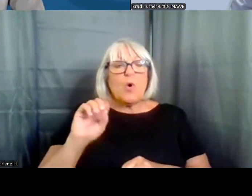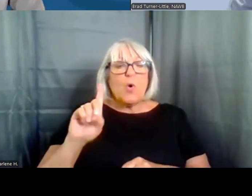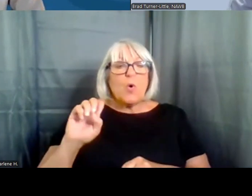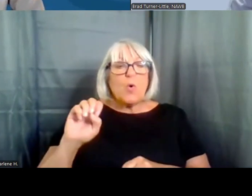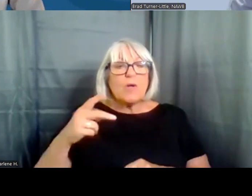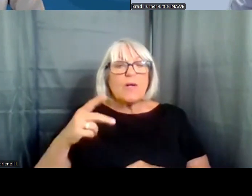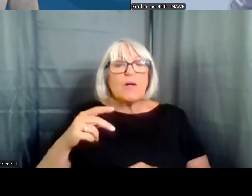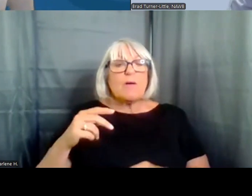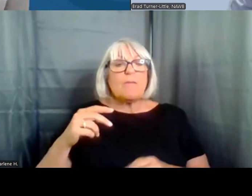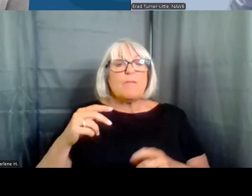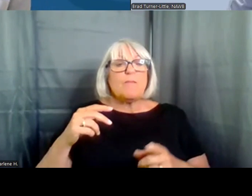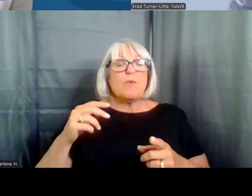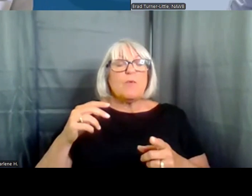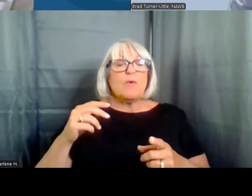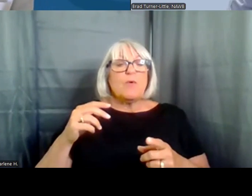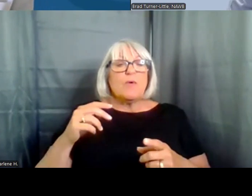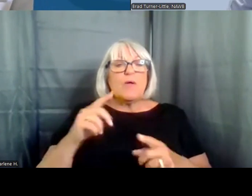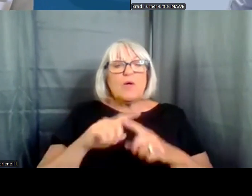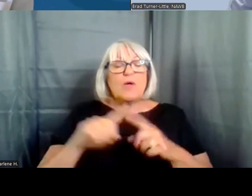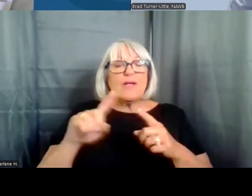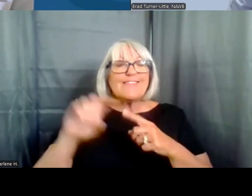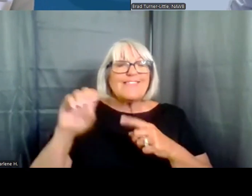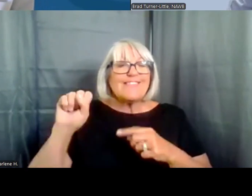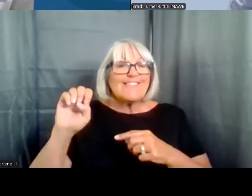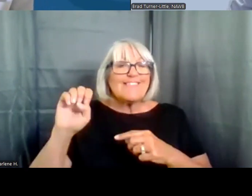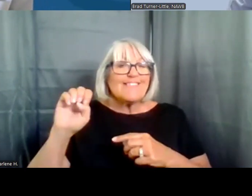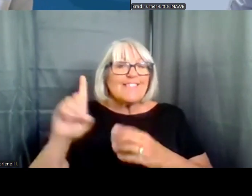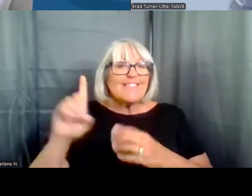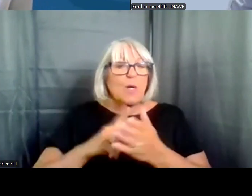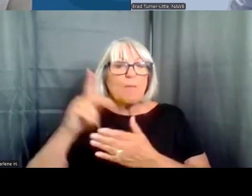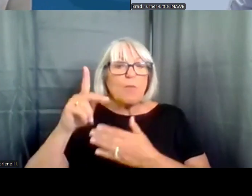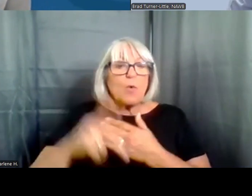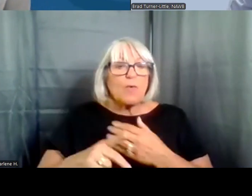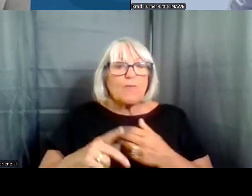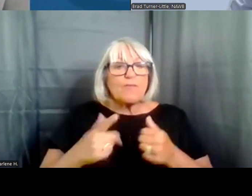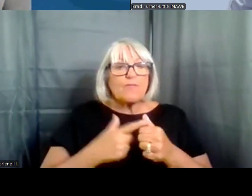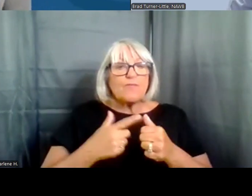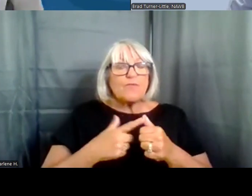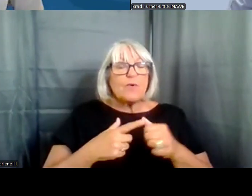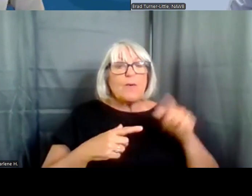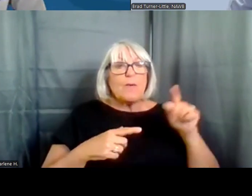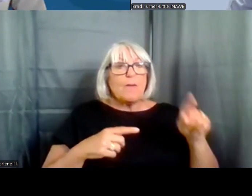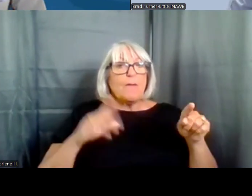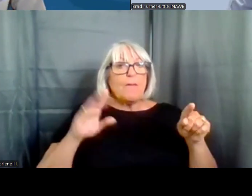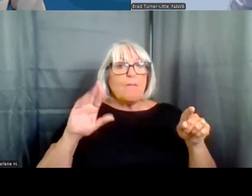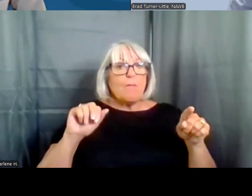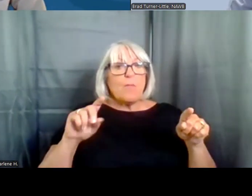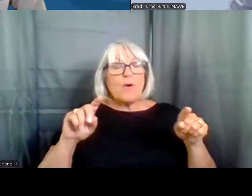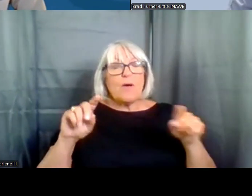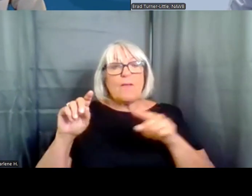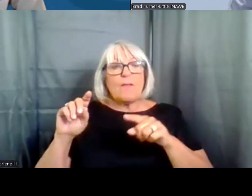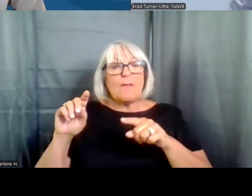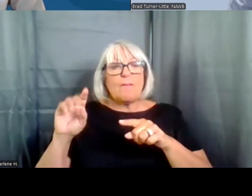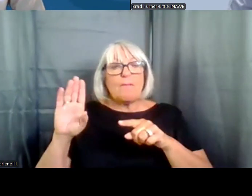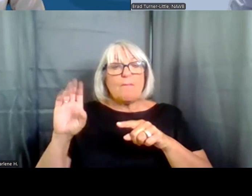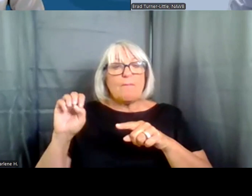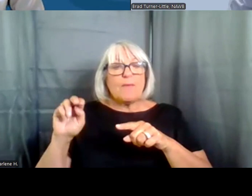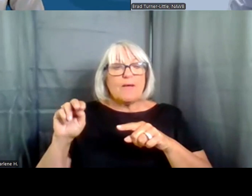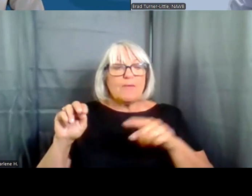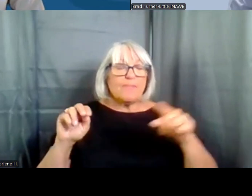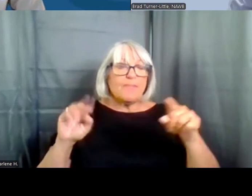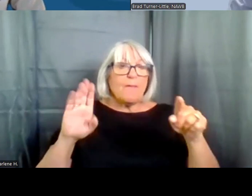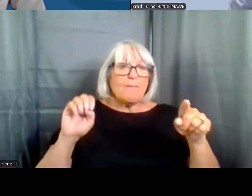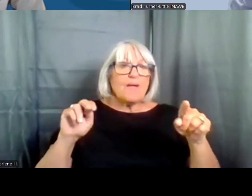to Ben first, and then Brad, and then Jen. I know Brad and I would probably both mention WIOA